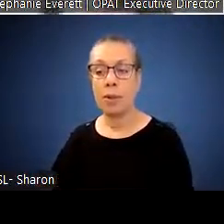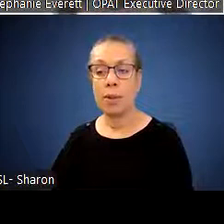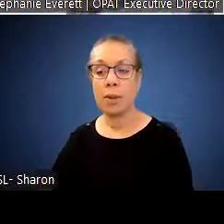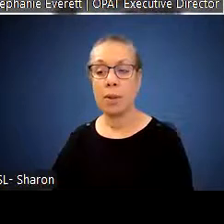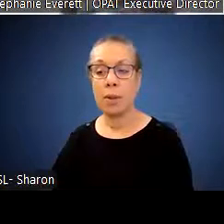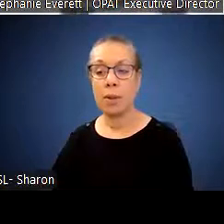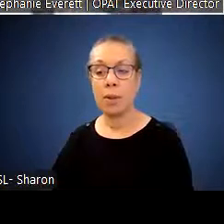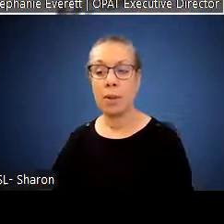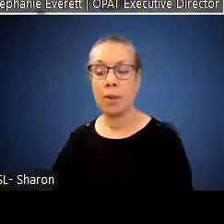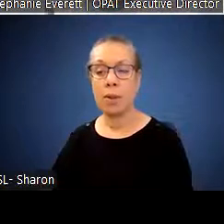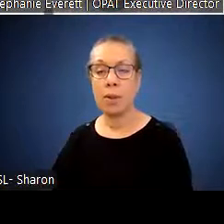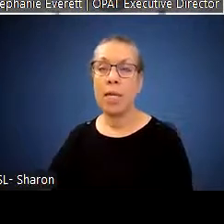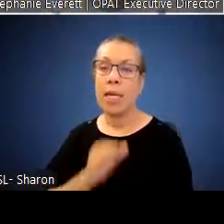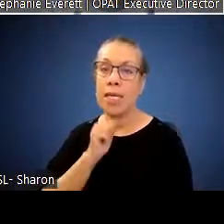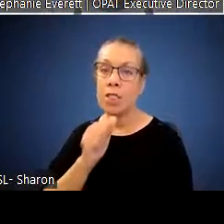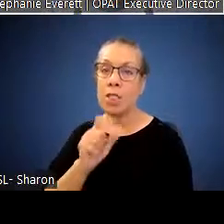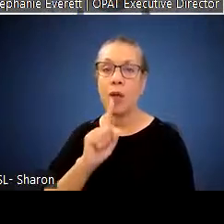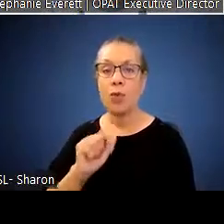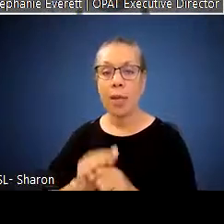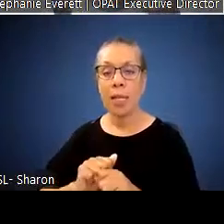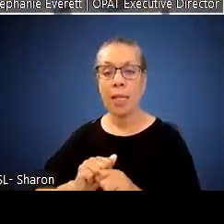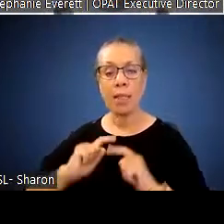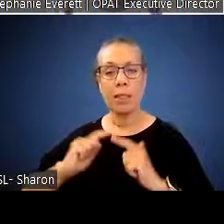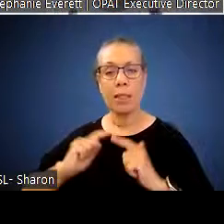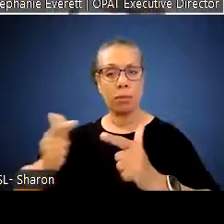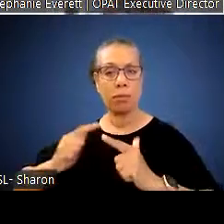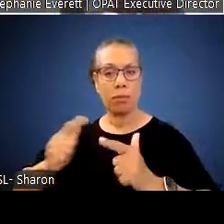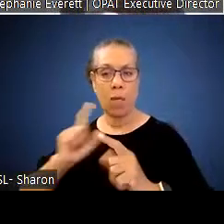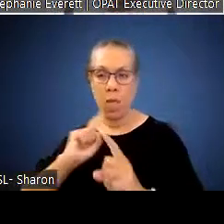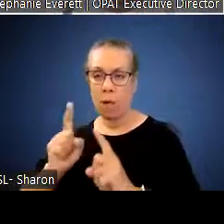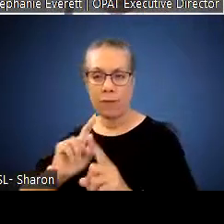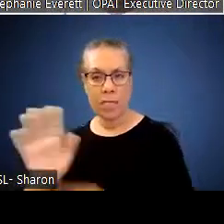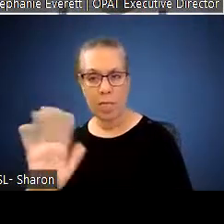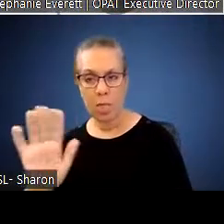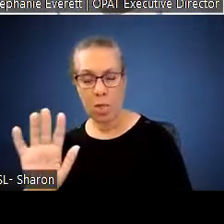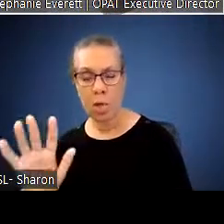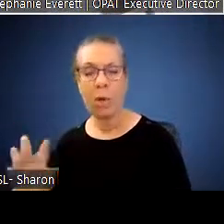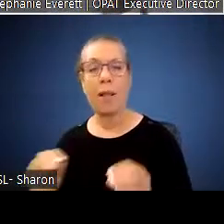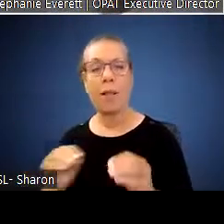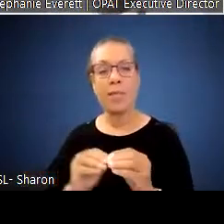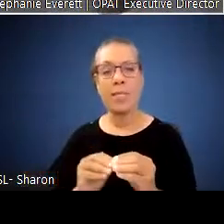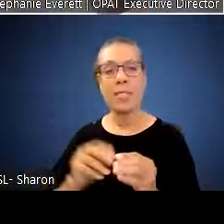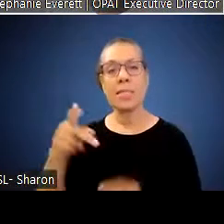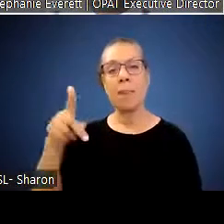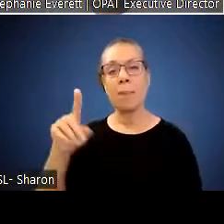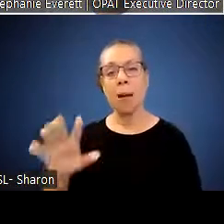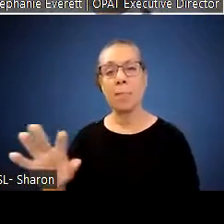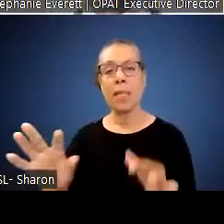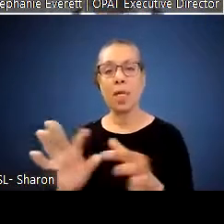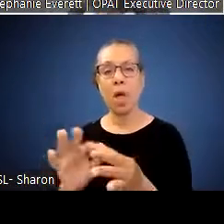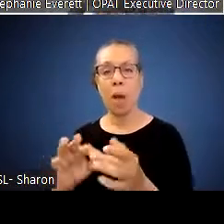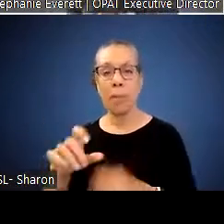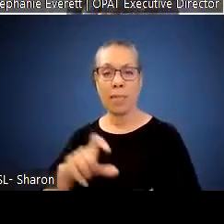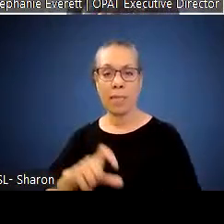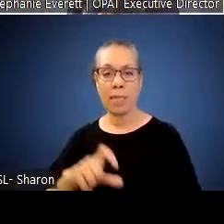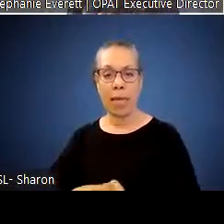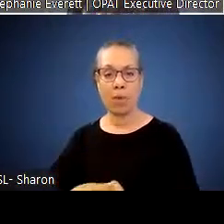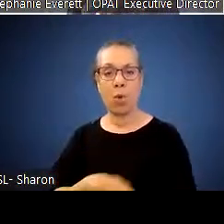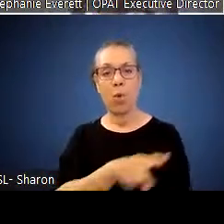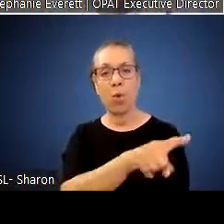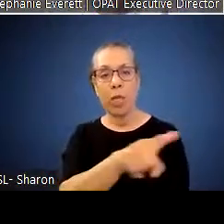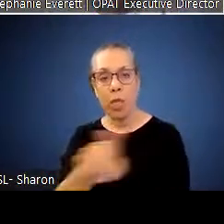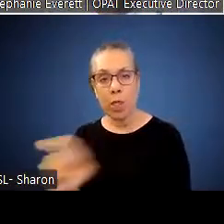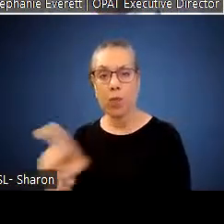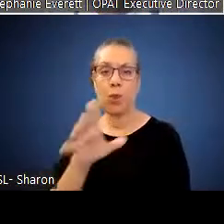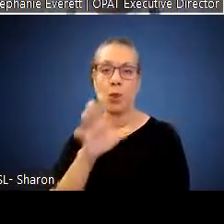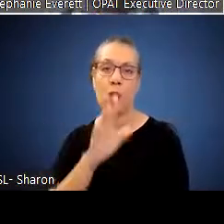necessarily a back and forth conversation. It is really a public comment period of, you can